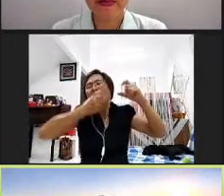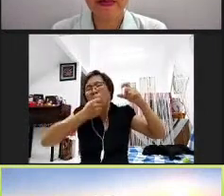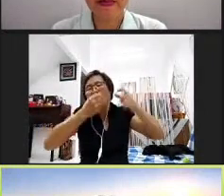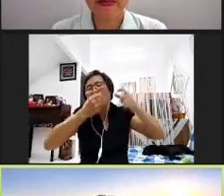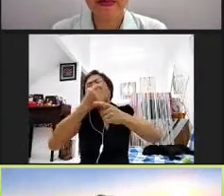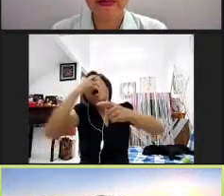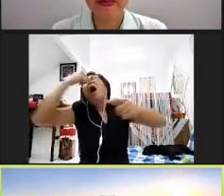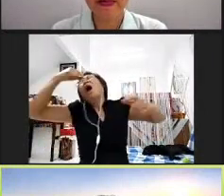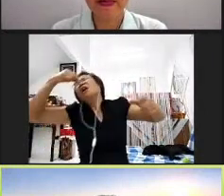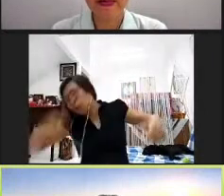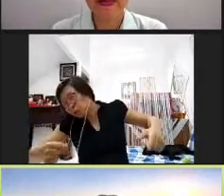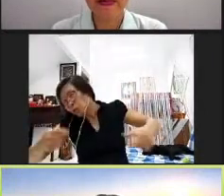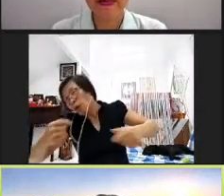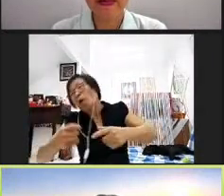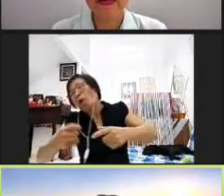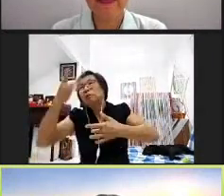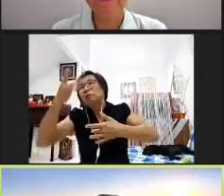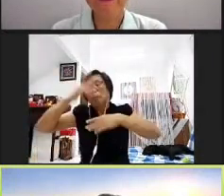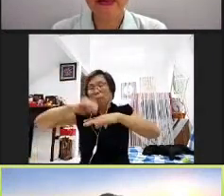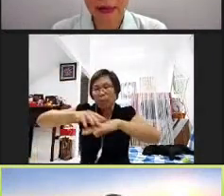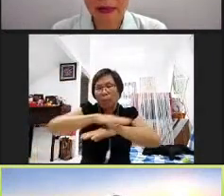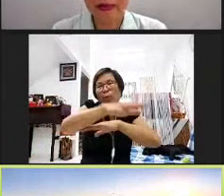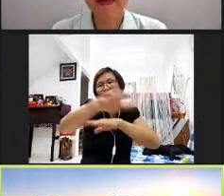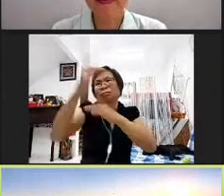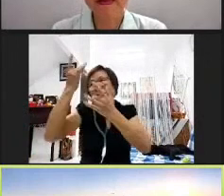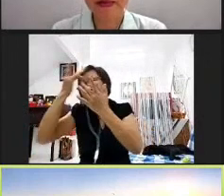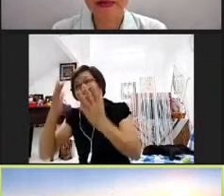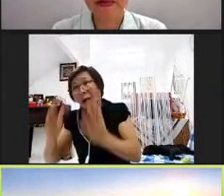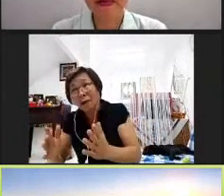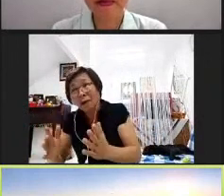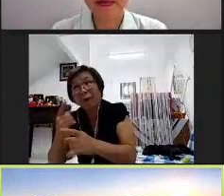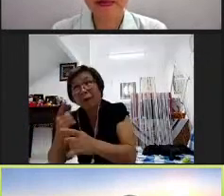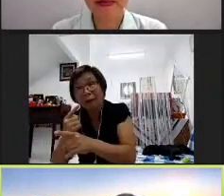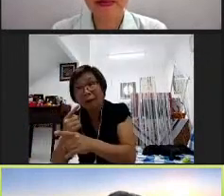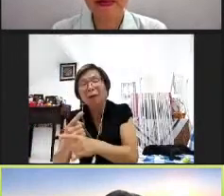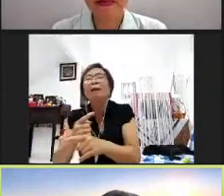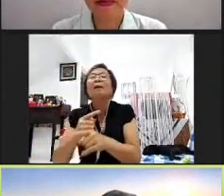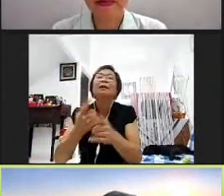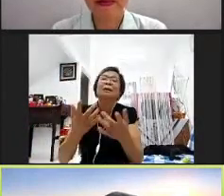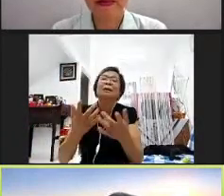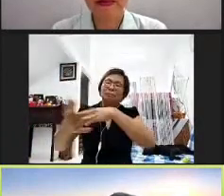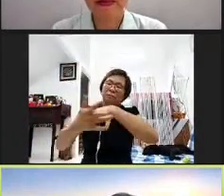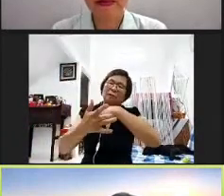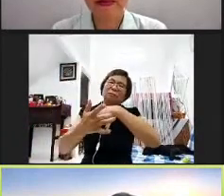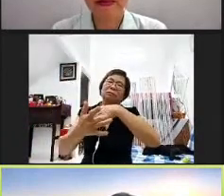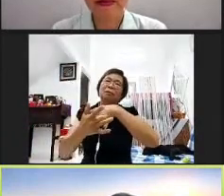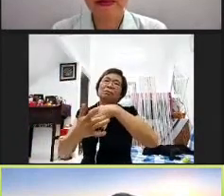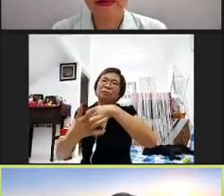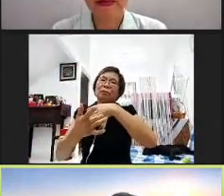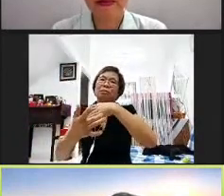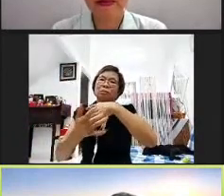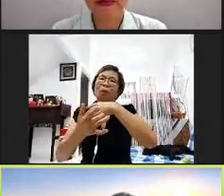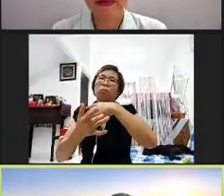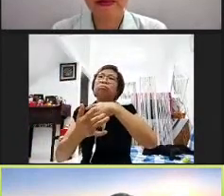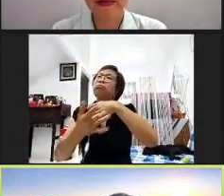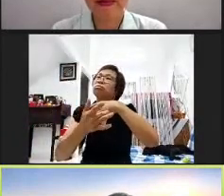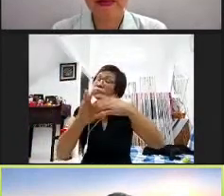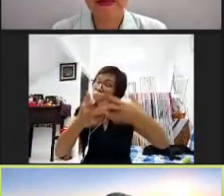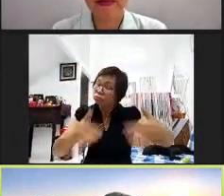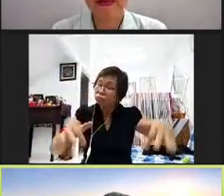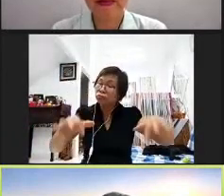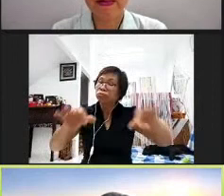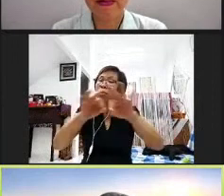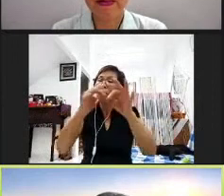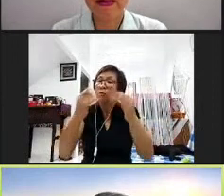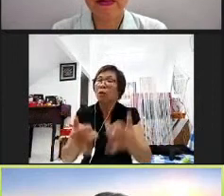sneeze, we pass the disease to the patients. And also technology has become so important.